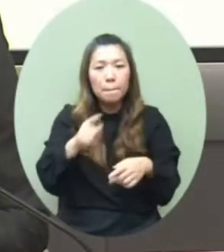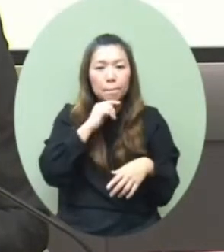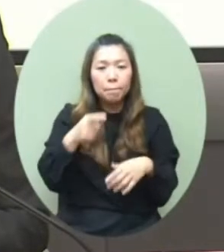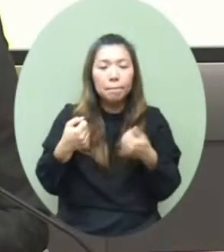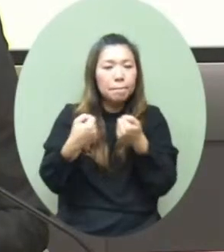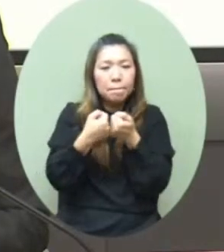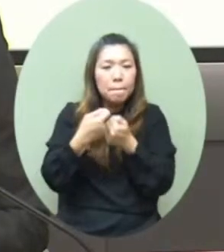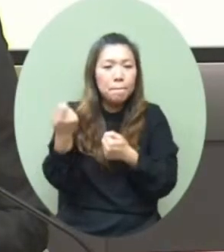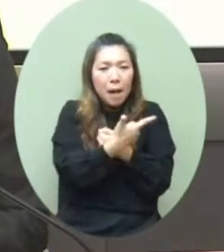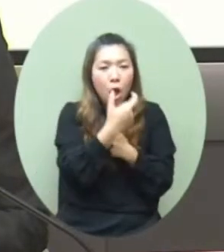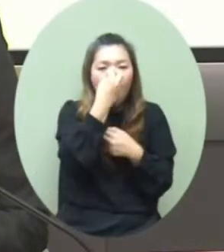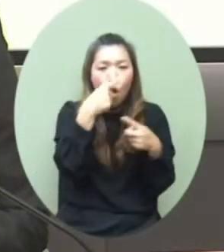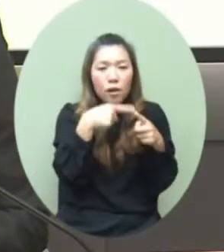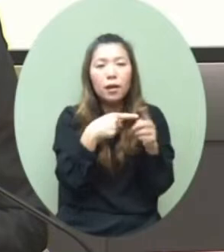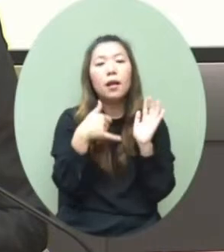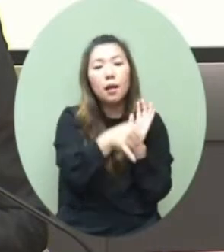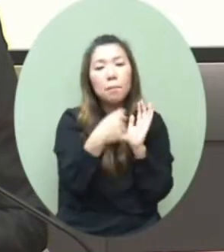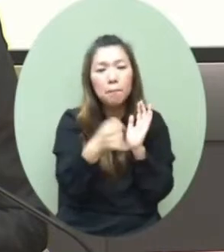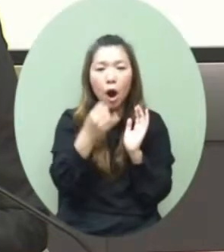coming in and